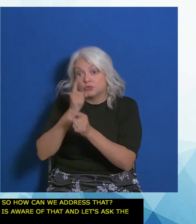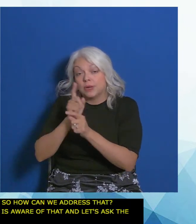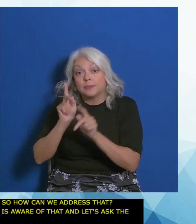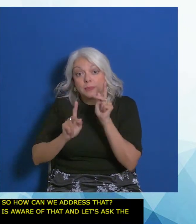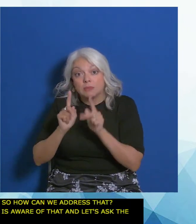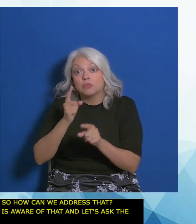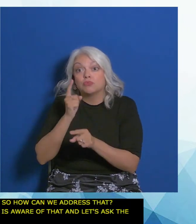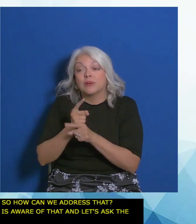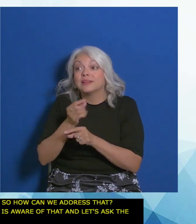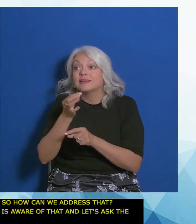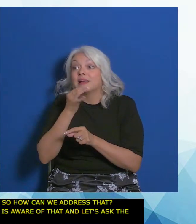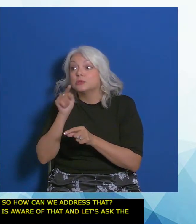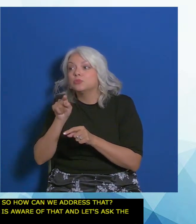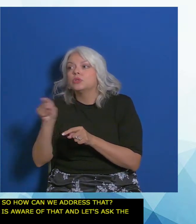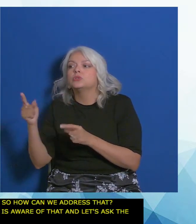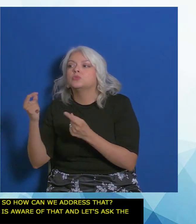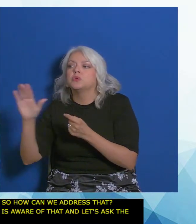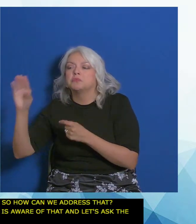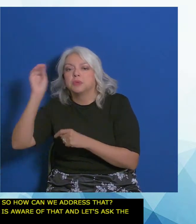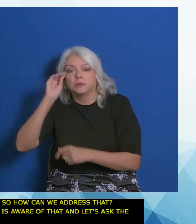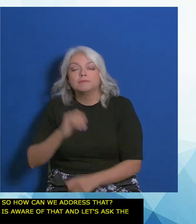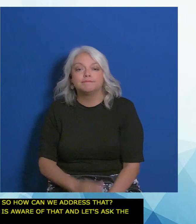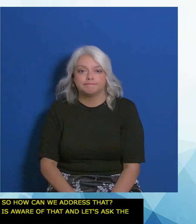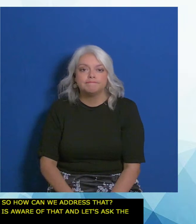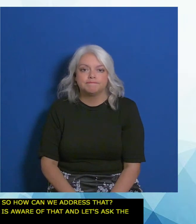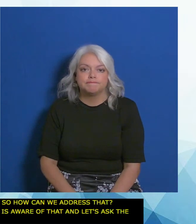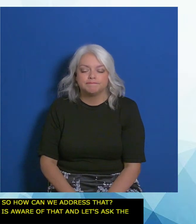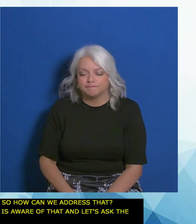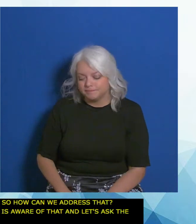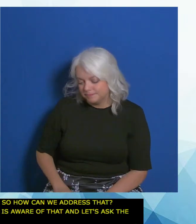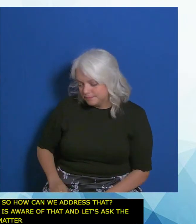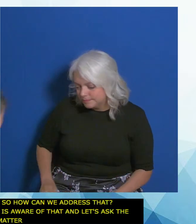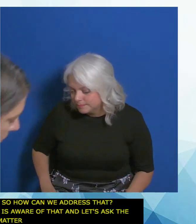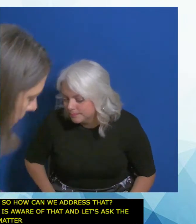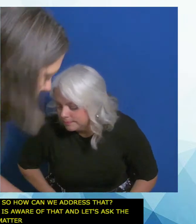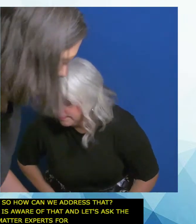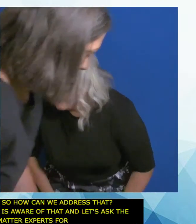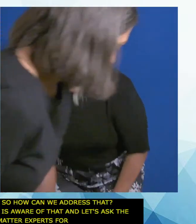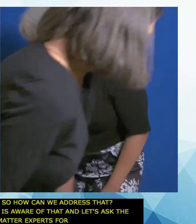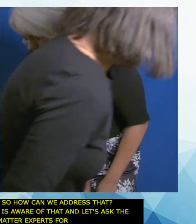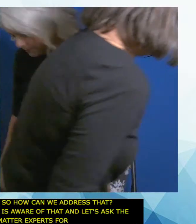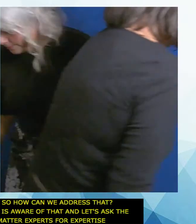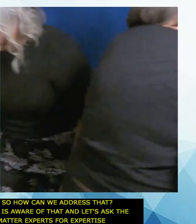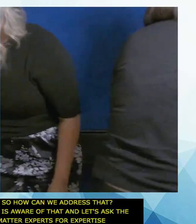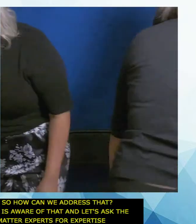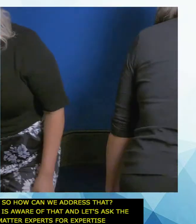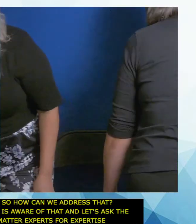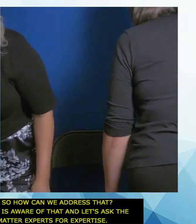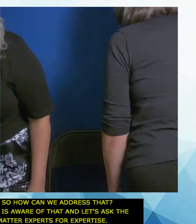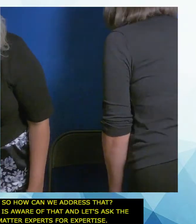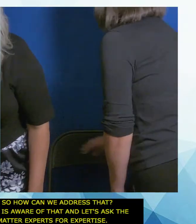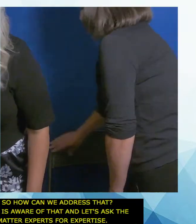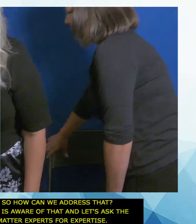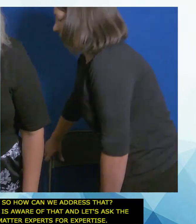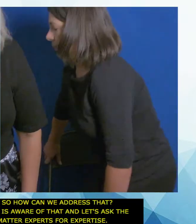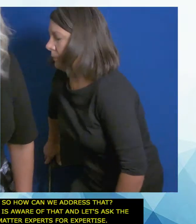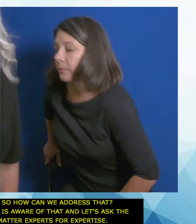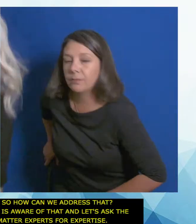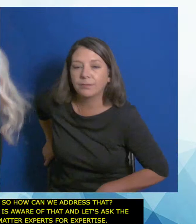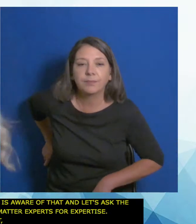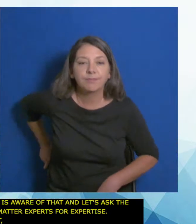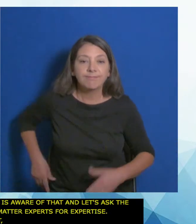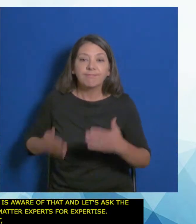experts for their expertise. So thank you. Great point. I have been working with NTID.